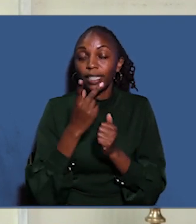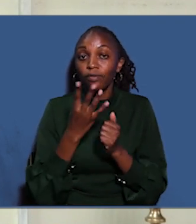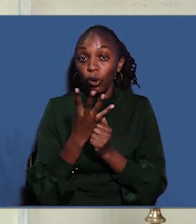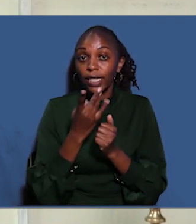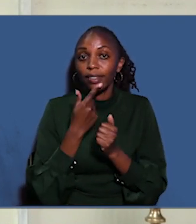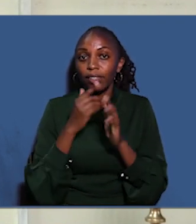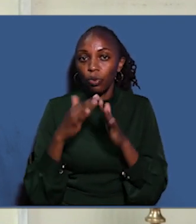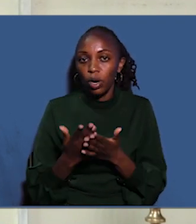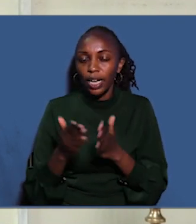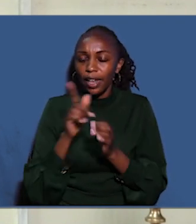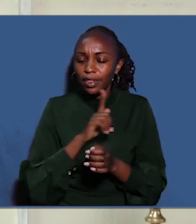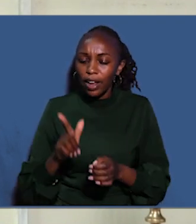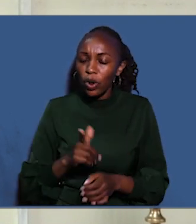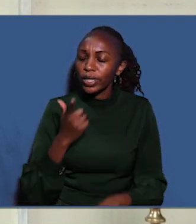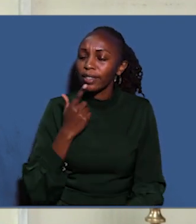go